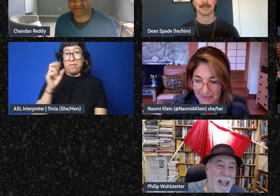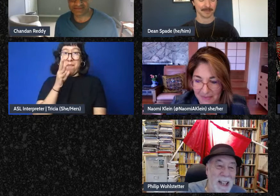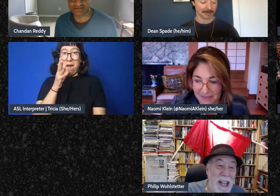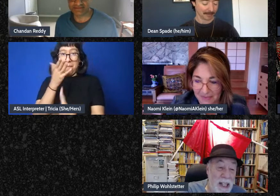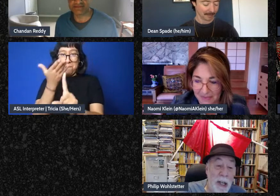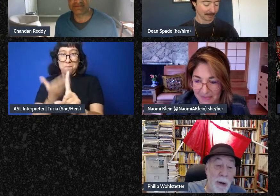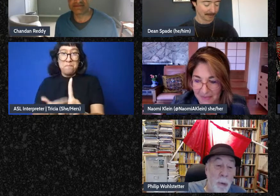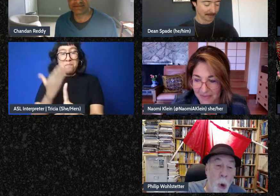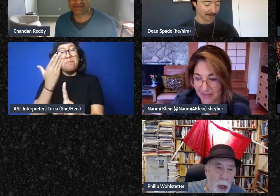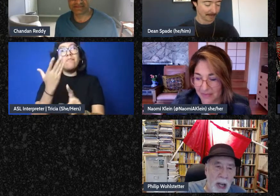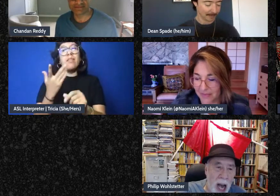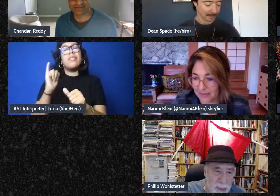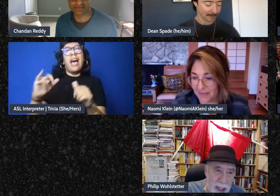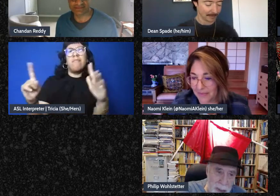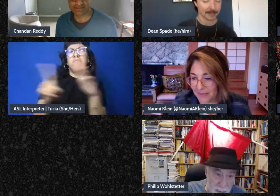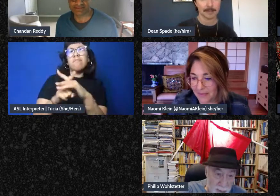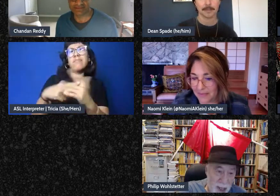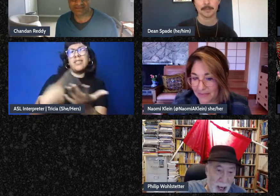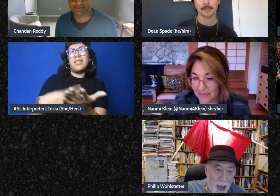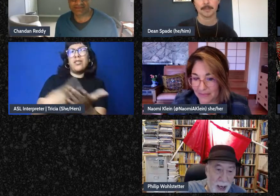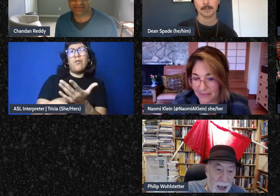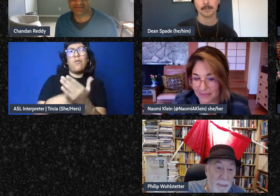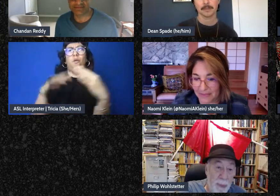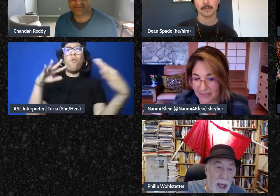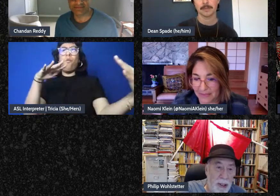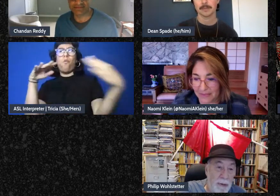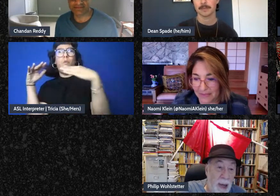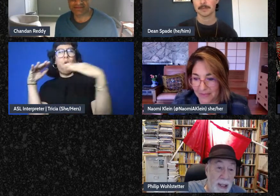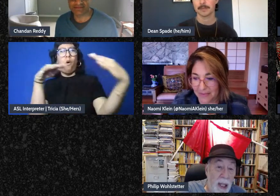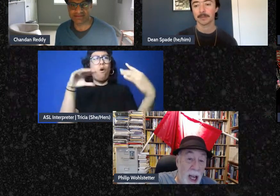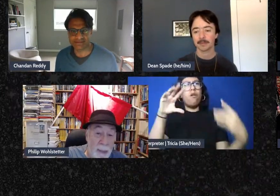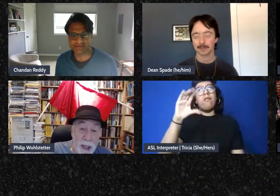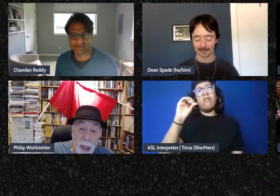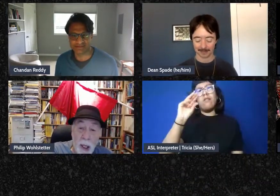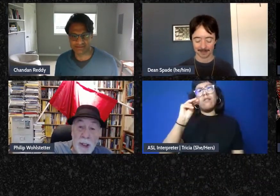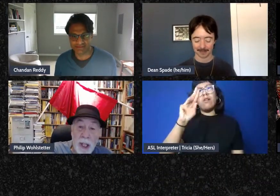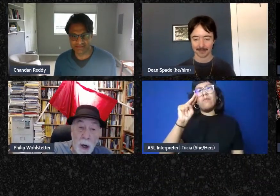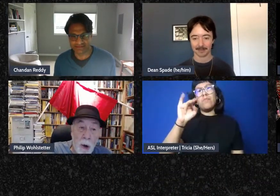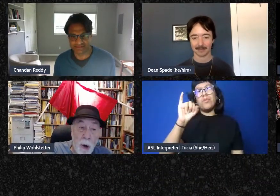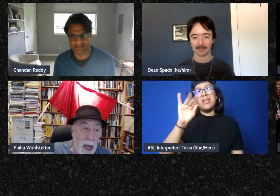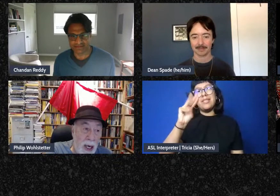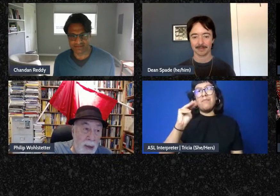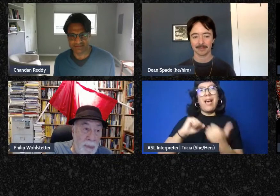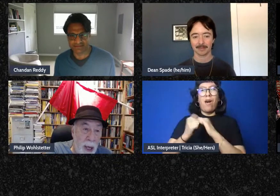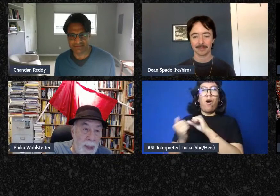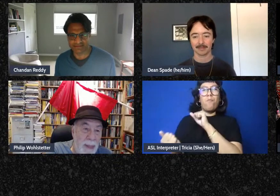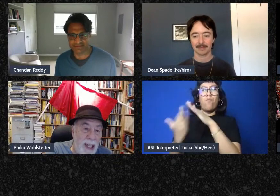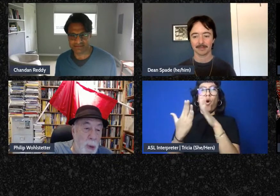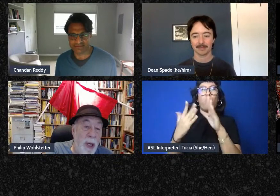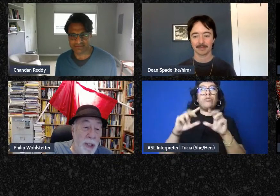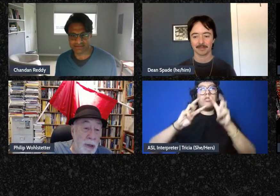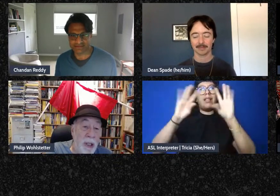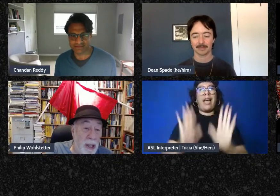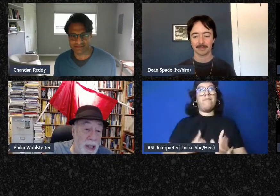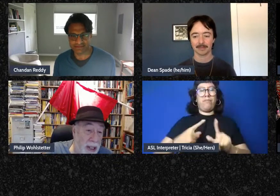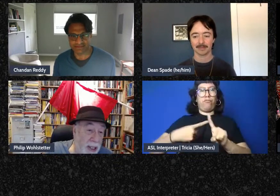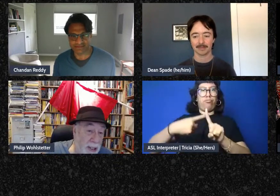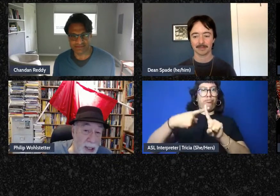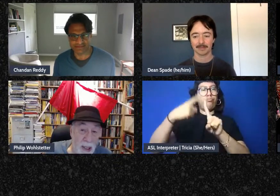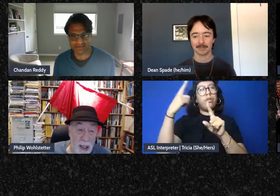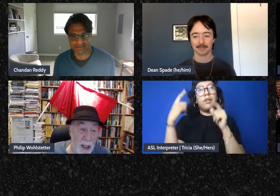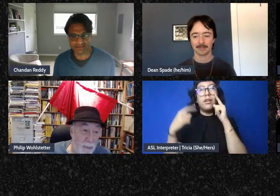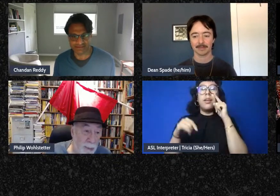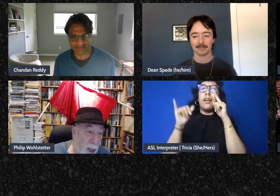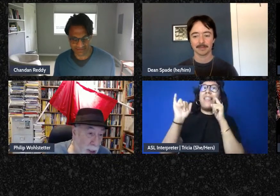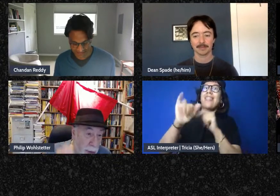resuscitated the idea of war communism to fight climate so I mean that's one certainly that